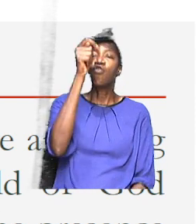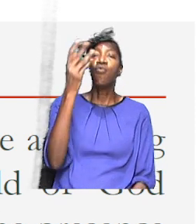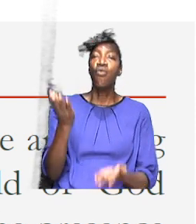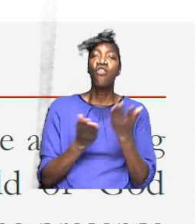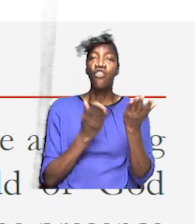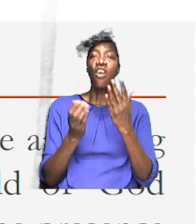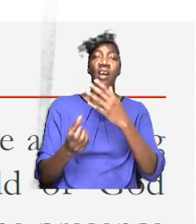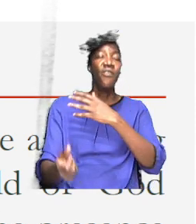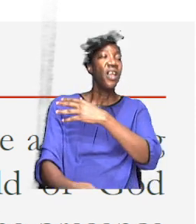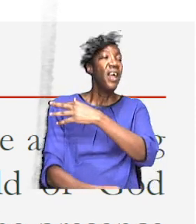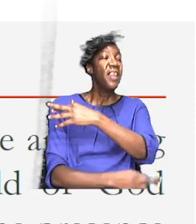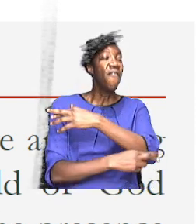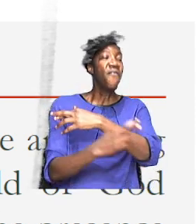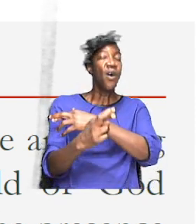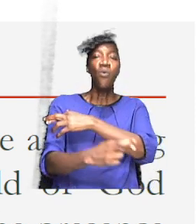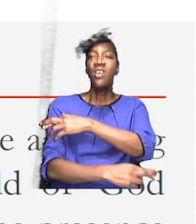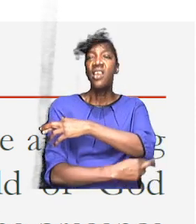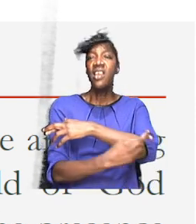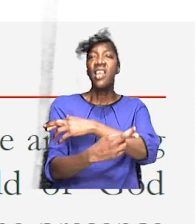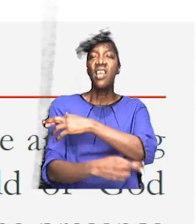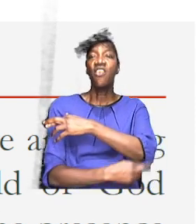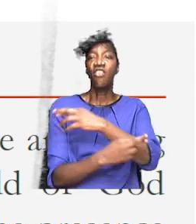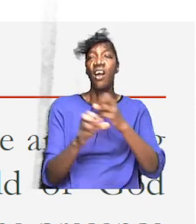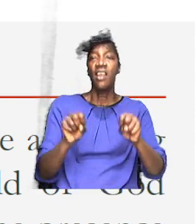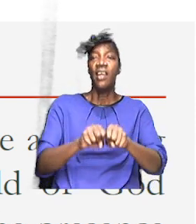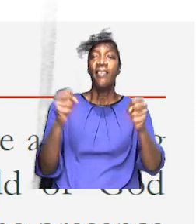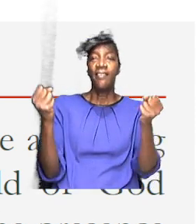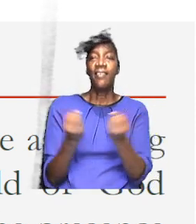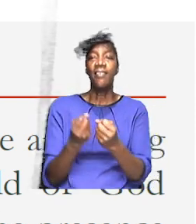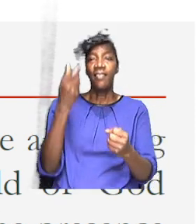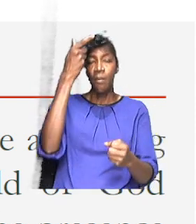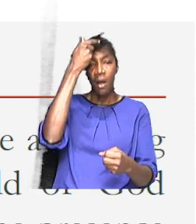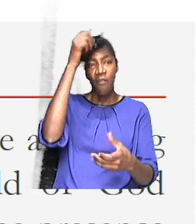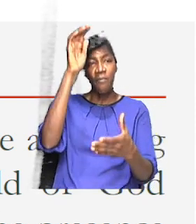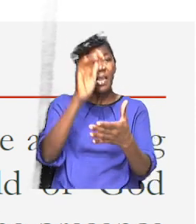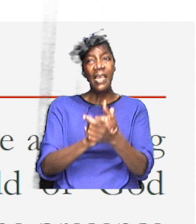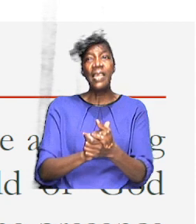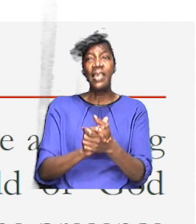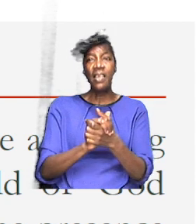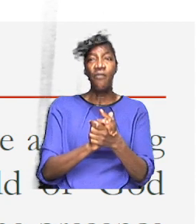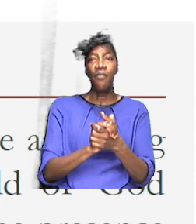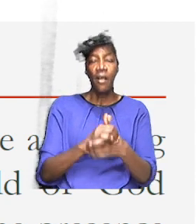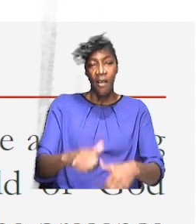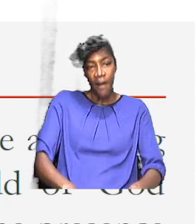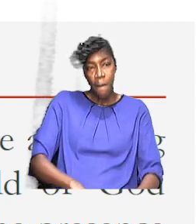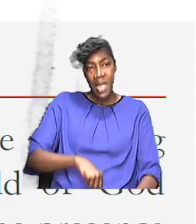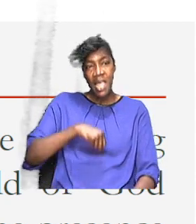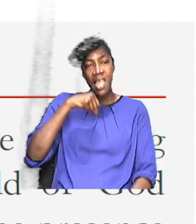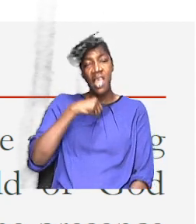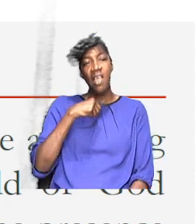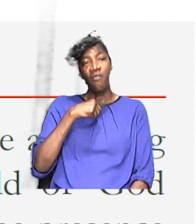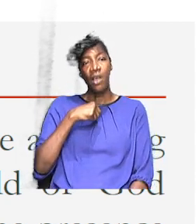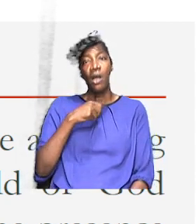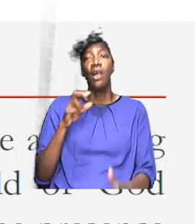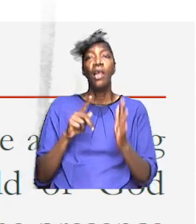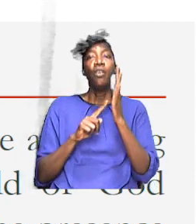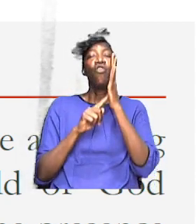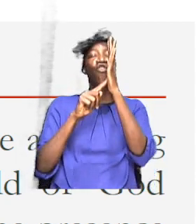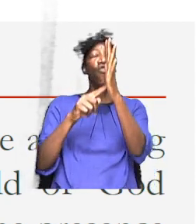for a system of belief or behavior. So God, in the Old Testament, showed us a principle, showed us a